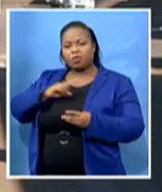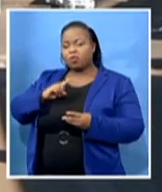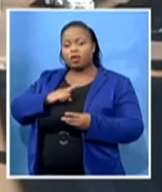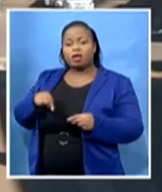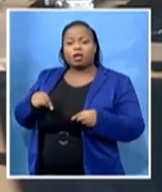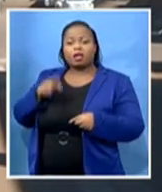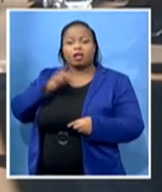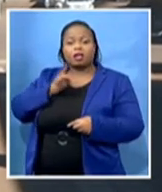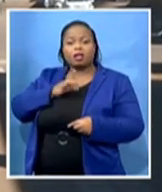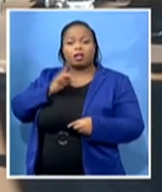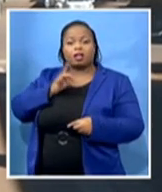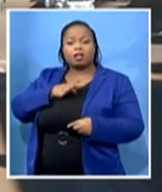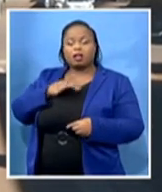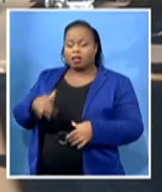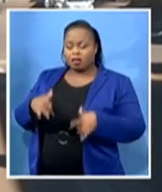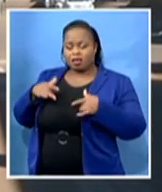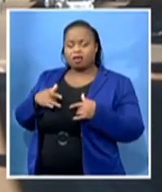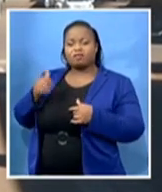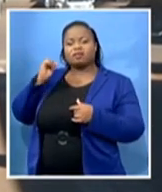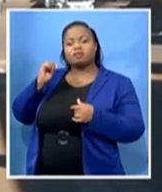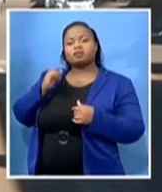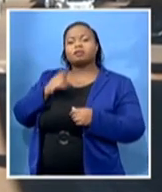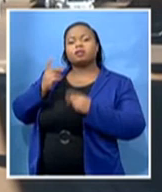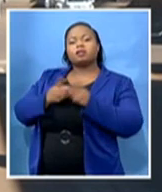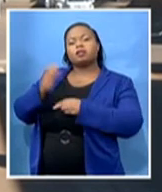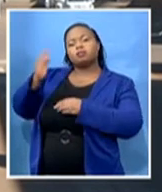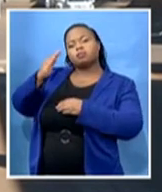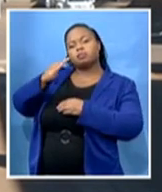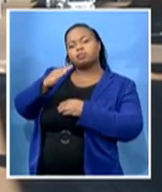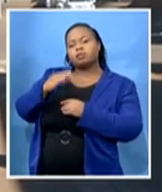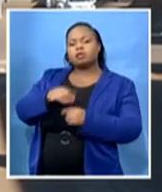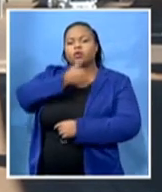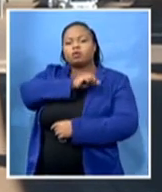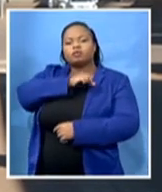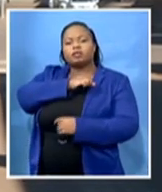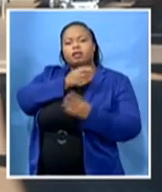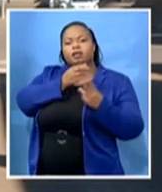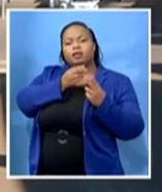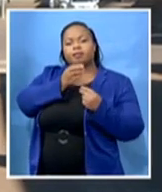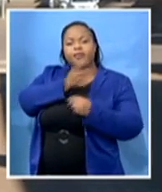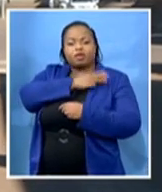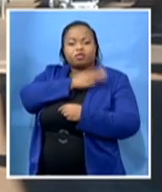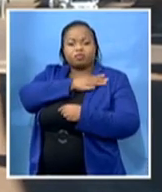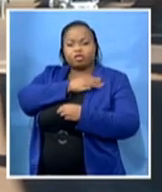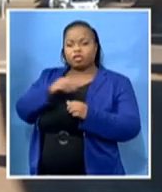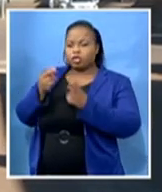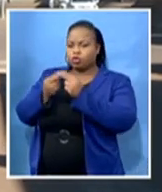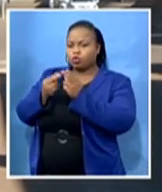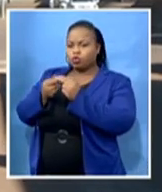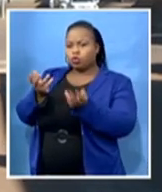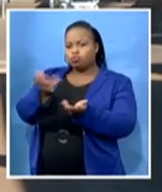a meeting with the hospital management together with the respective unions to tell them or inform them